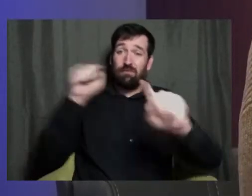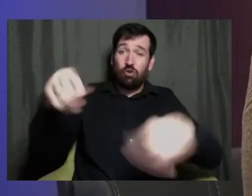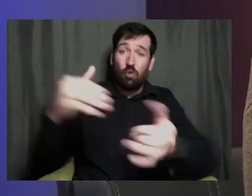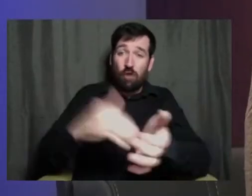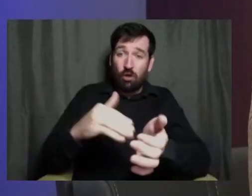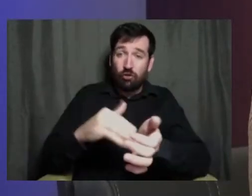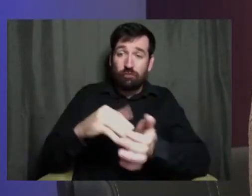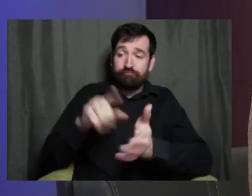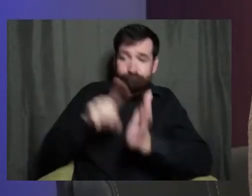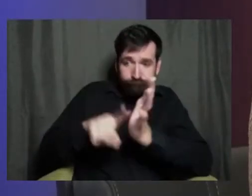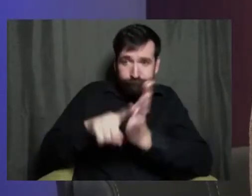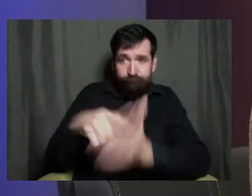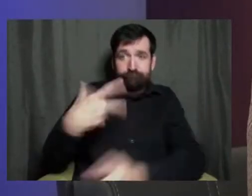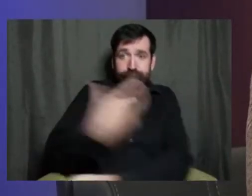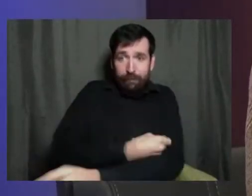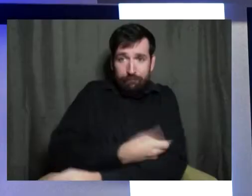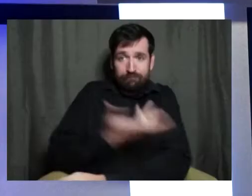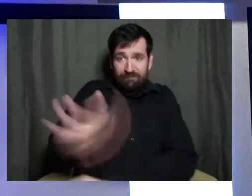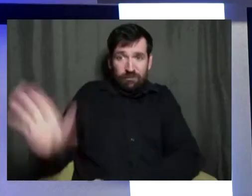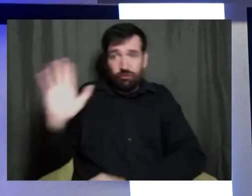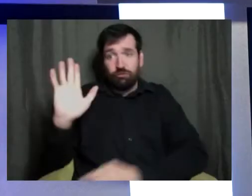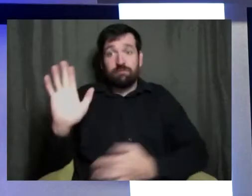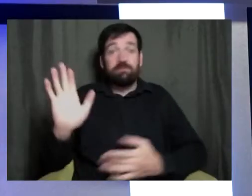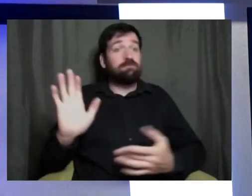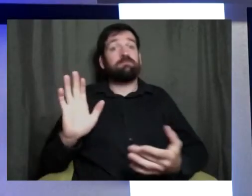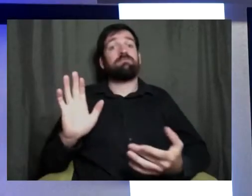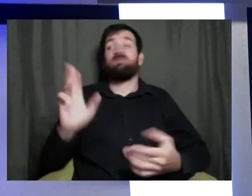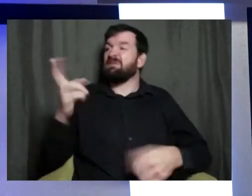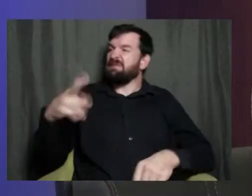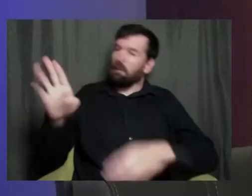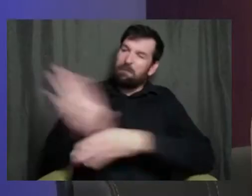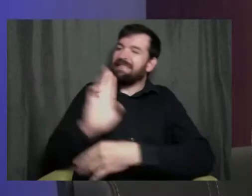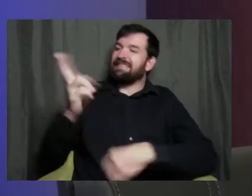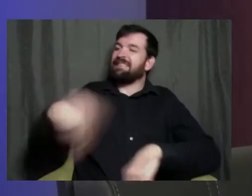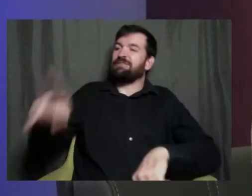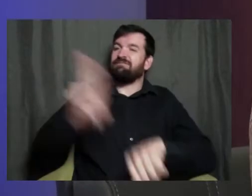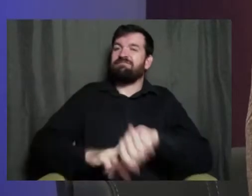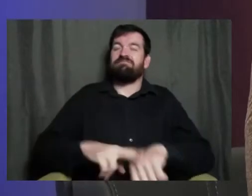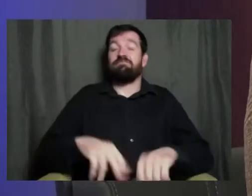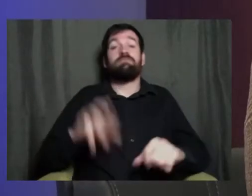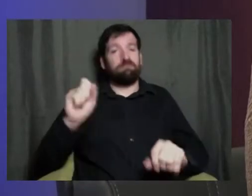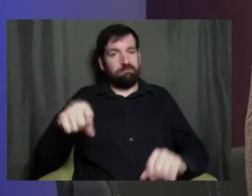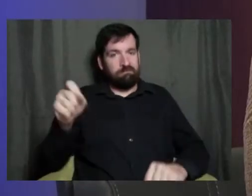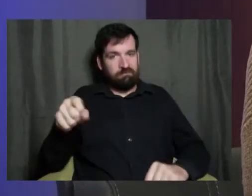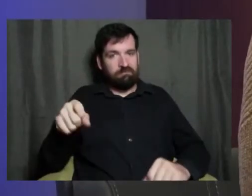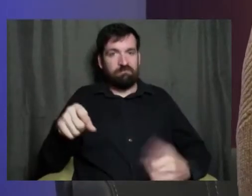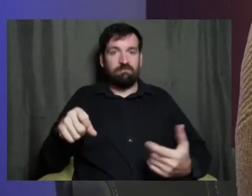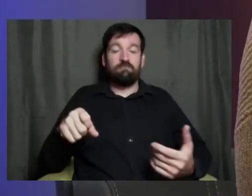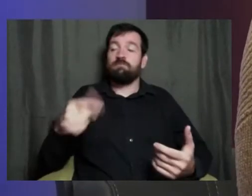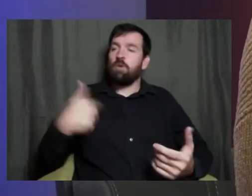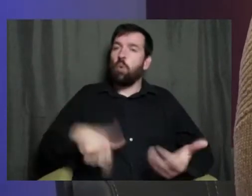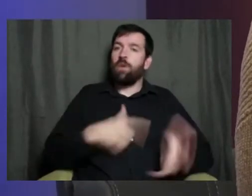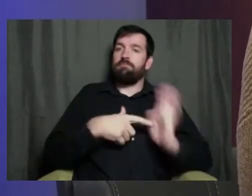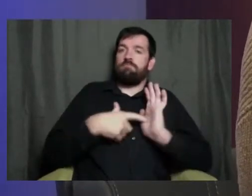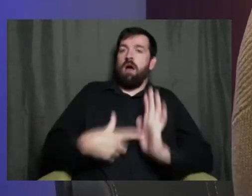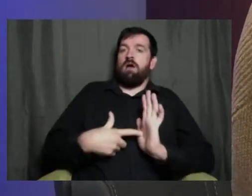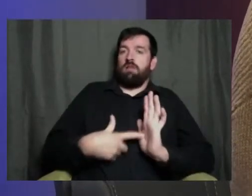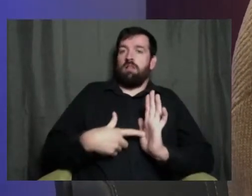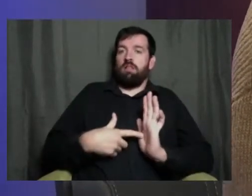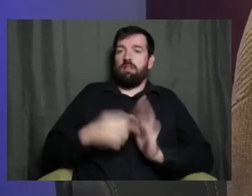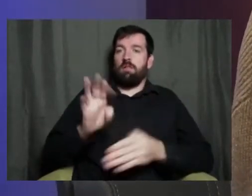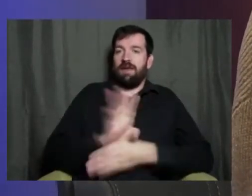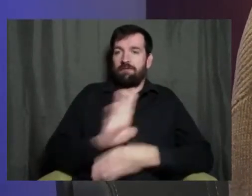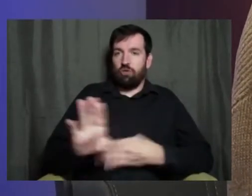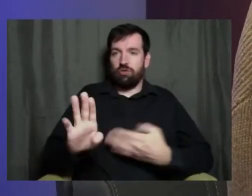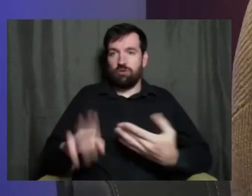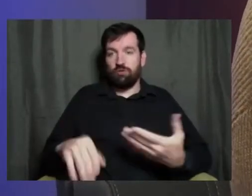we get safe, and business as usual. Yeah, and we get to model that. So as Dr. Hawkinson said, we model behaviors. And so when we model that this is